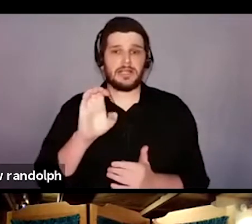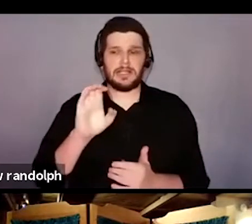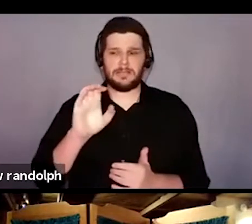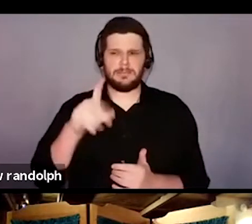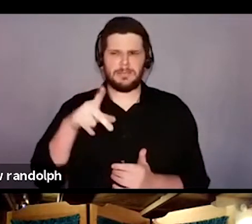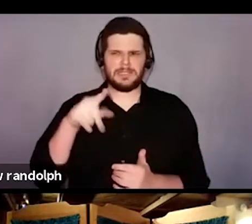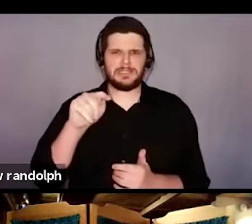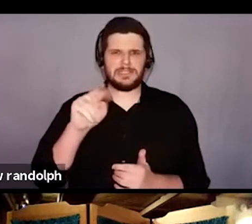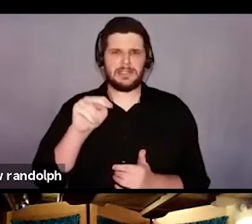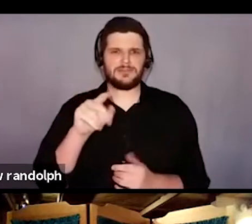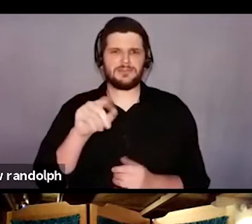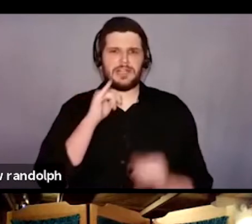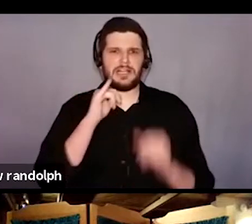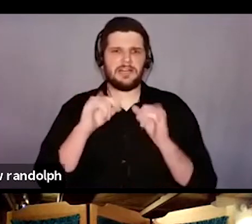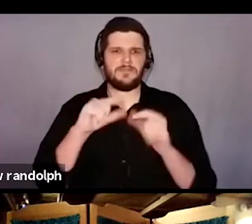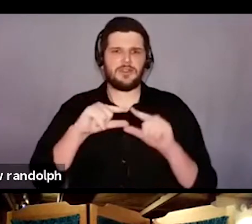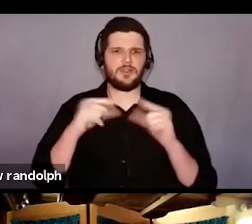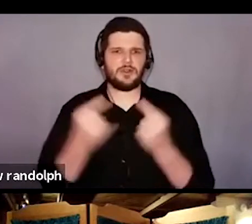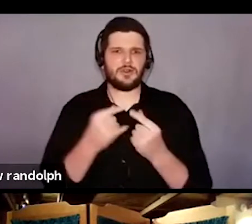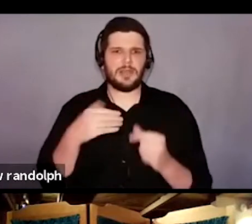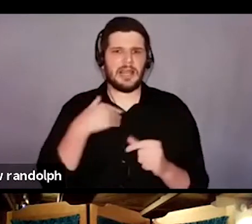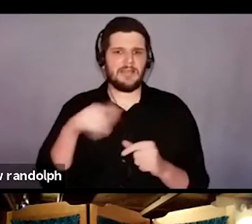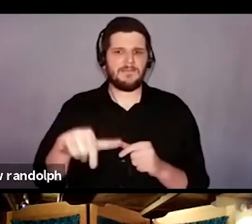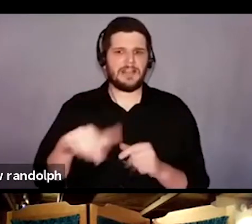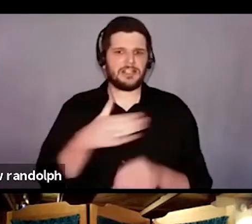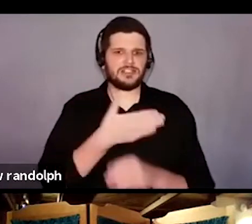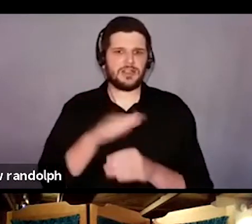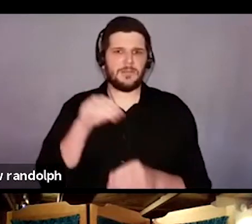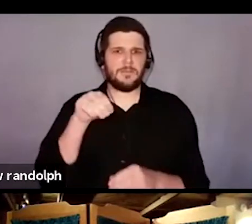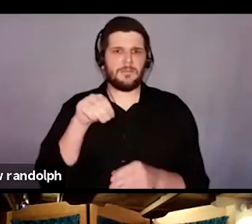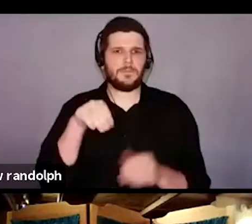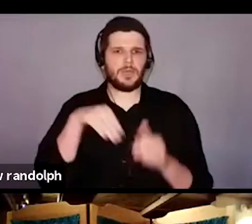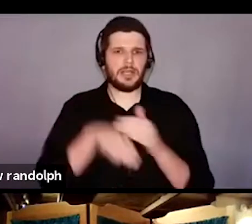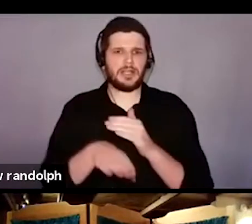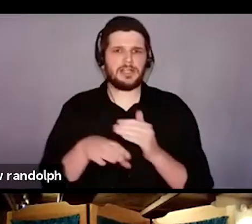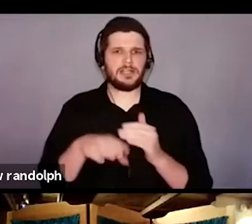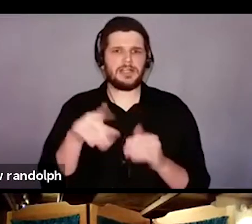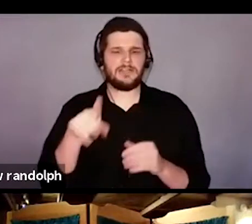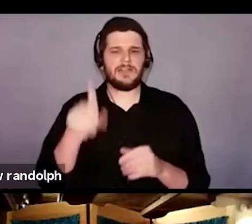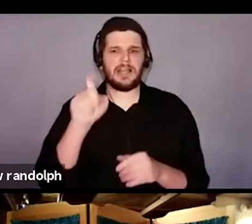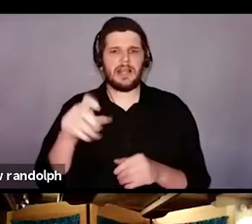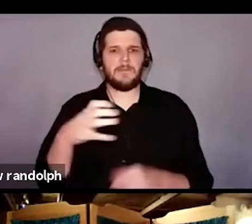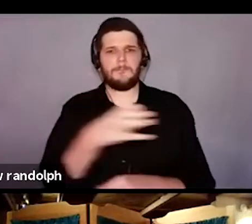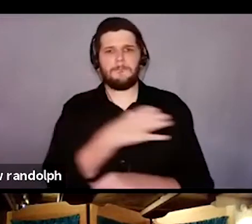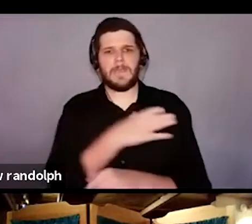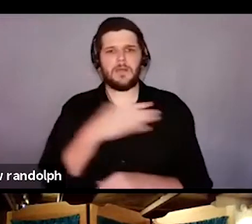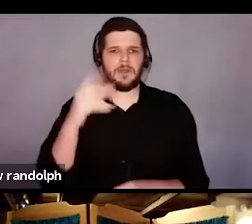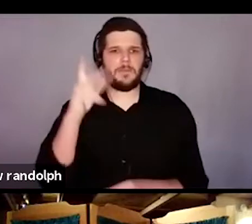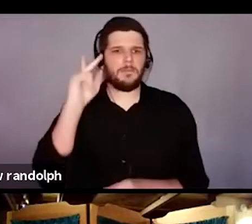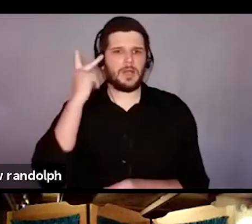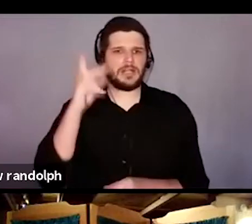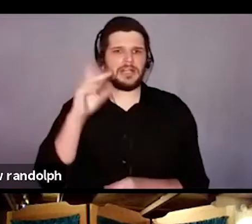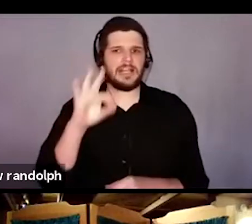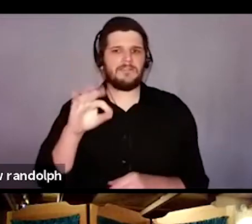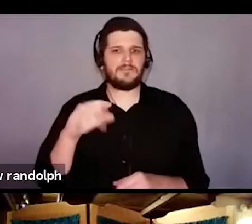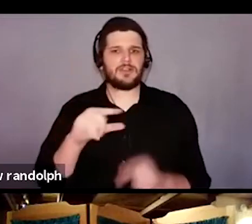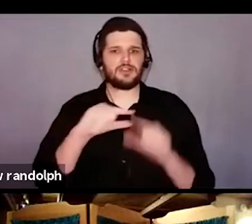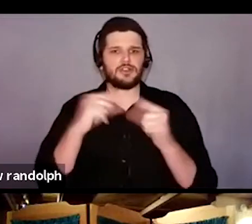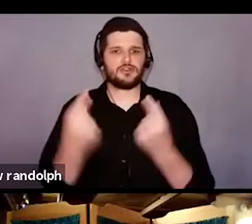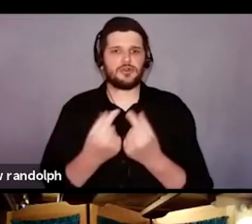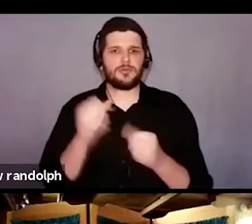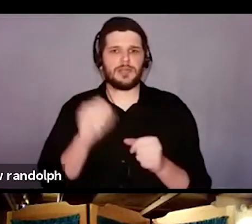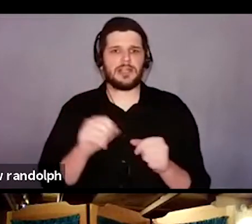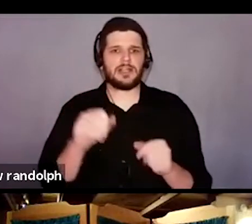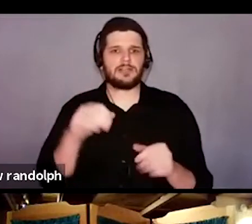interview the group and have that song put in, if you were to ask Power and Politics to see if a group could go on